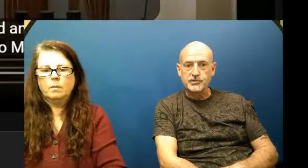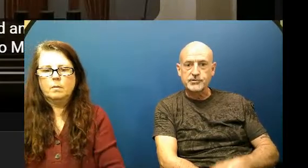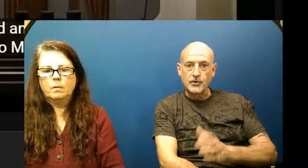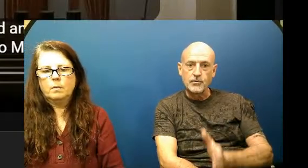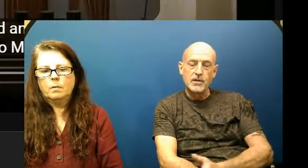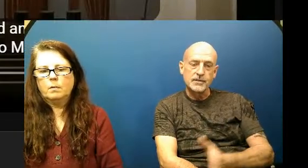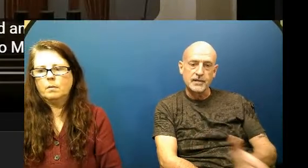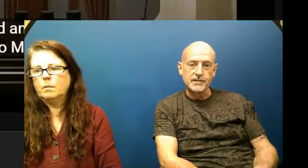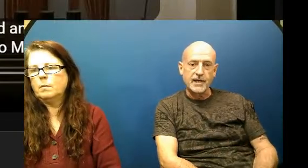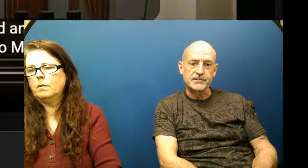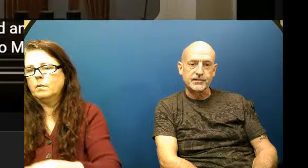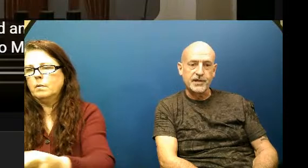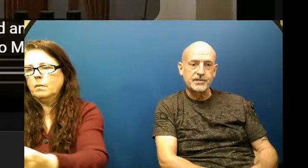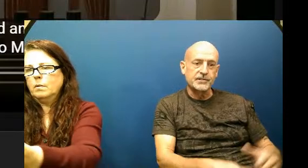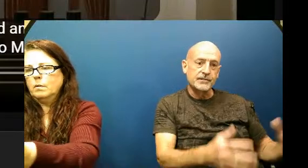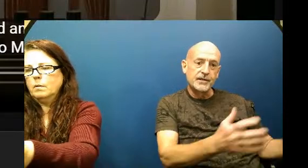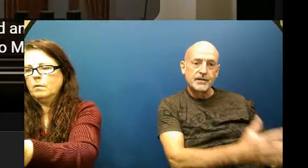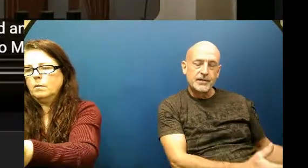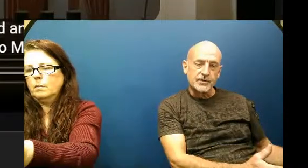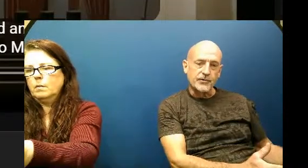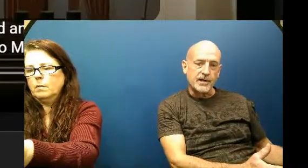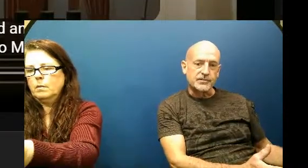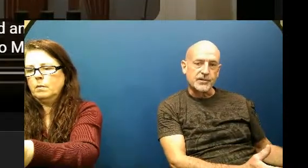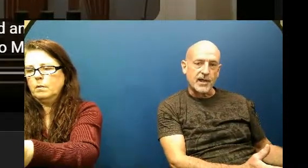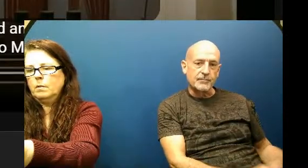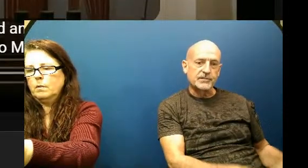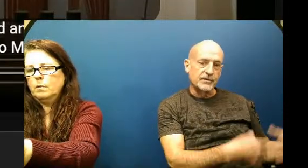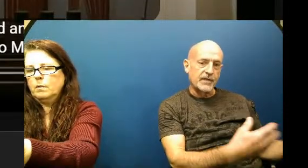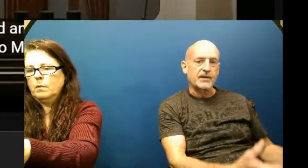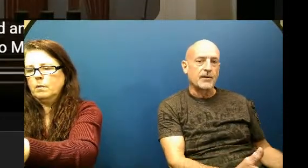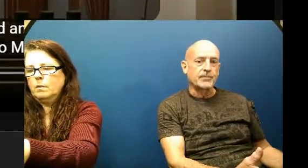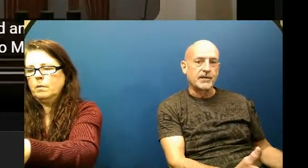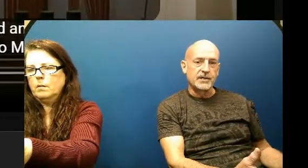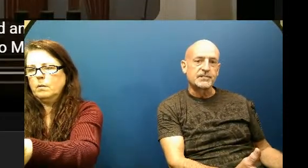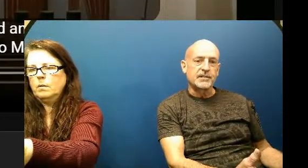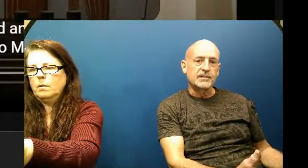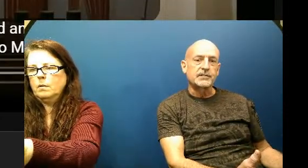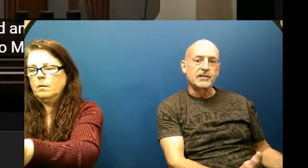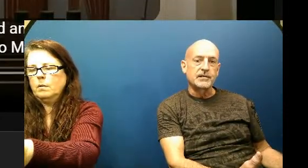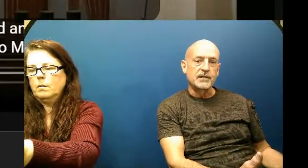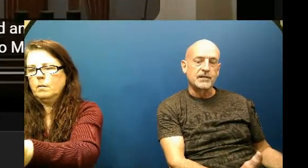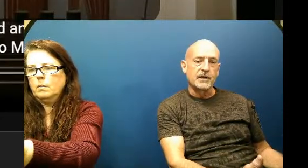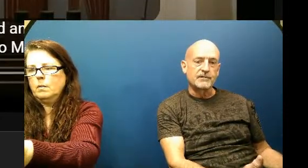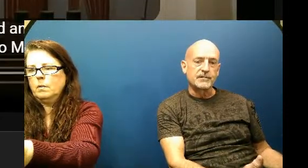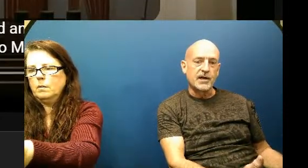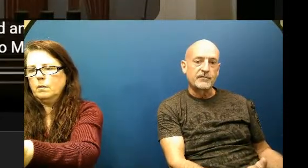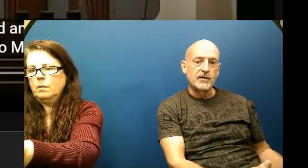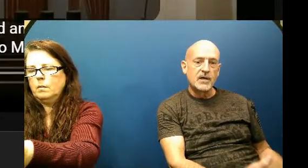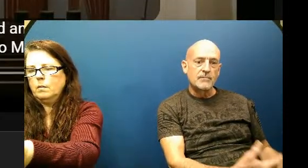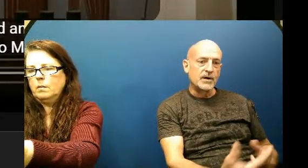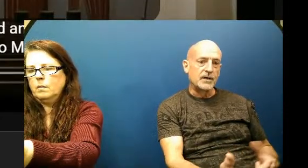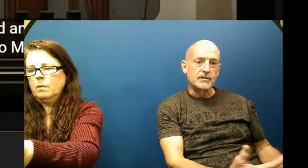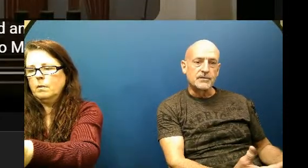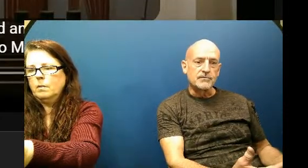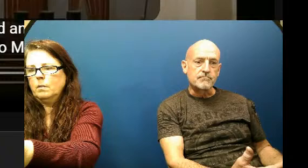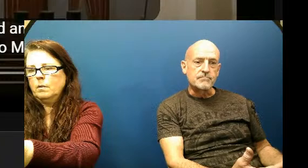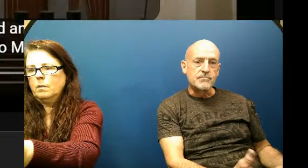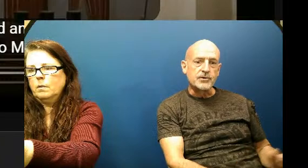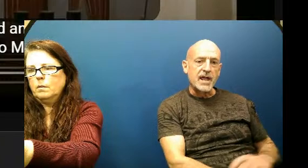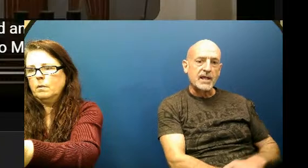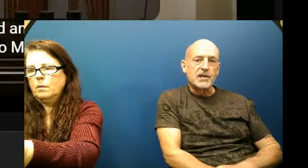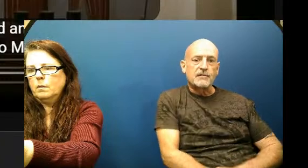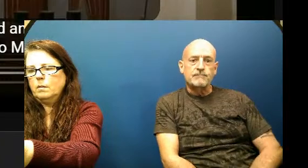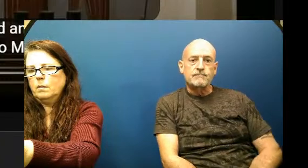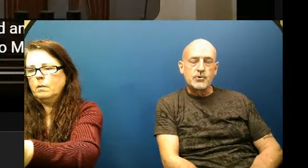then that insulation creates some elements of that company is an entity in and of itself. But